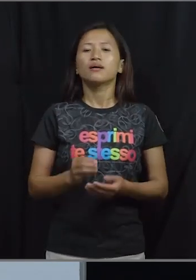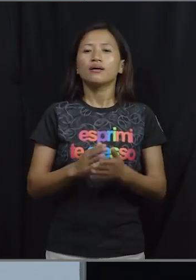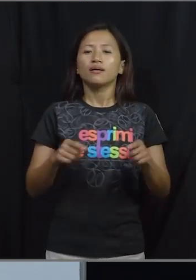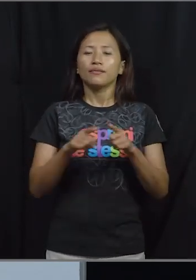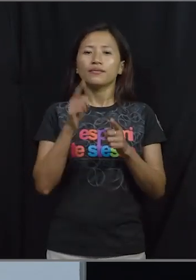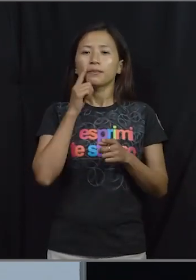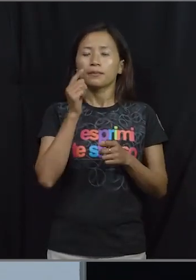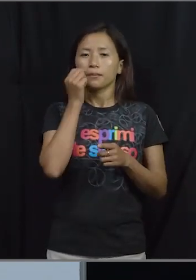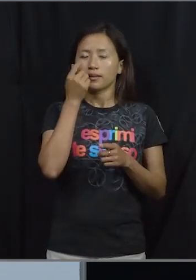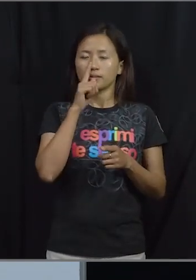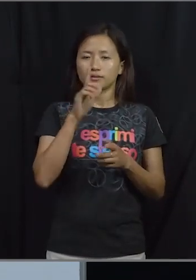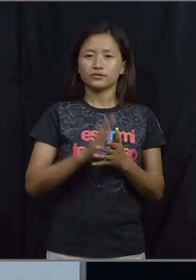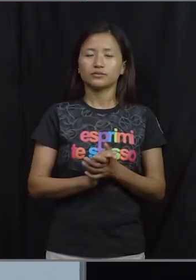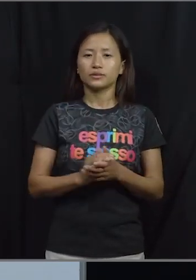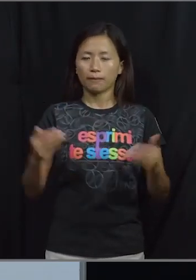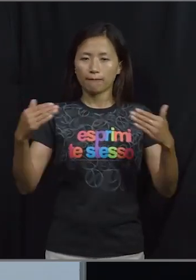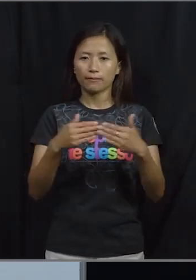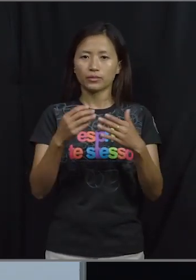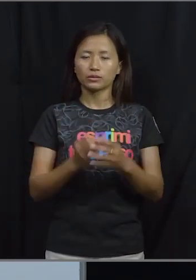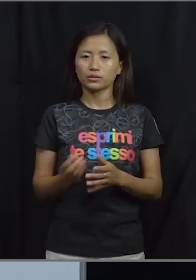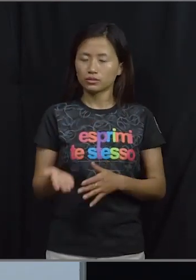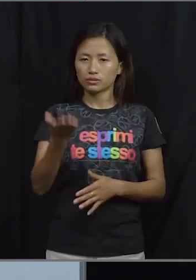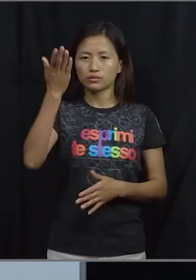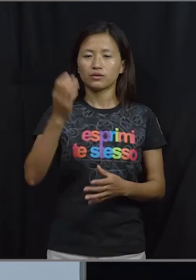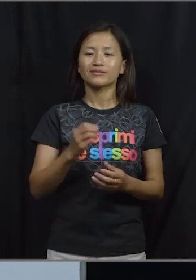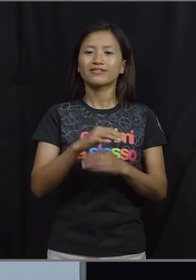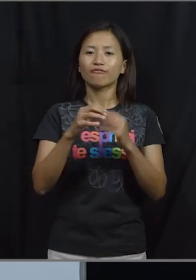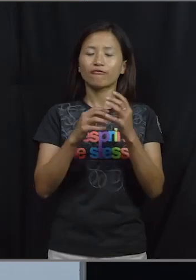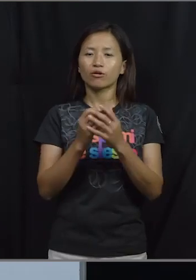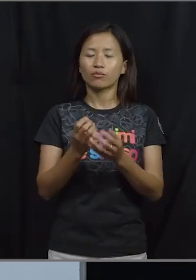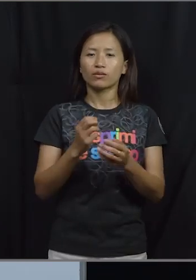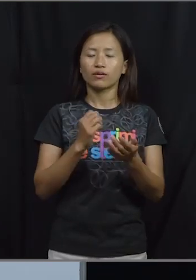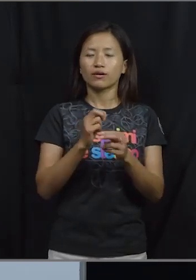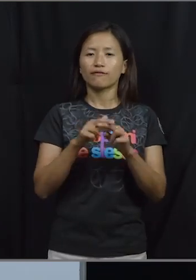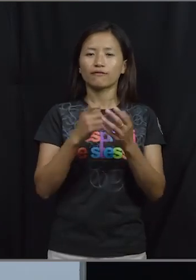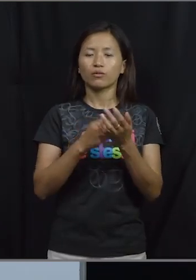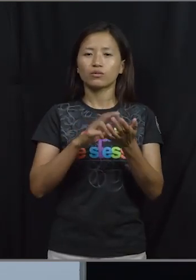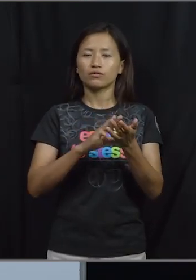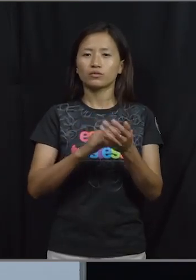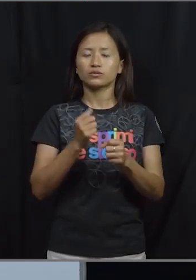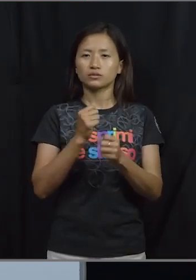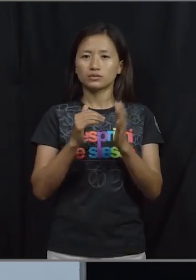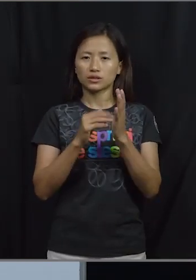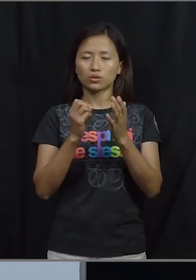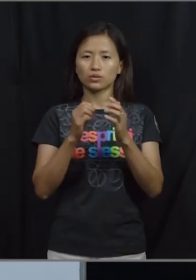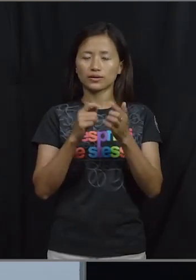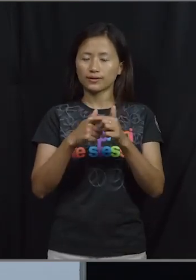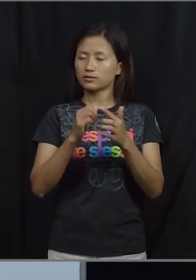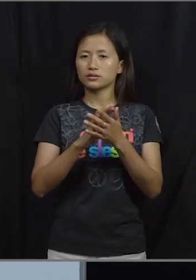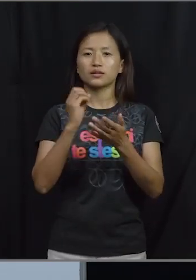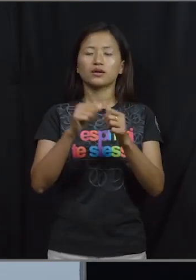and the female mates, growth happens in the form of zygote. So if when